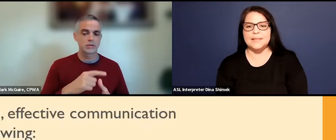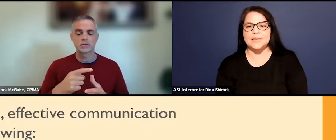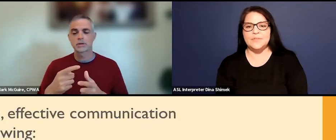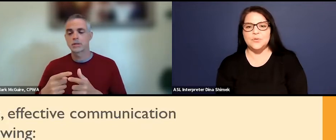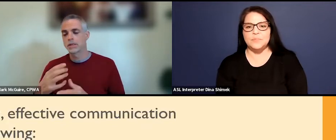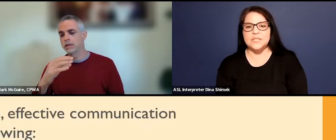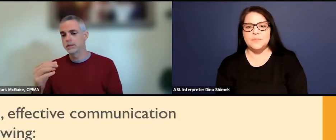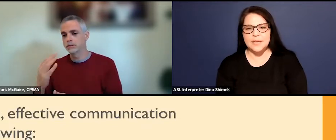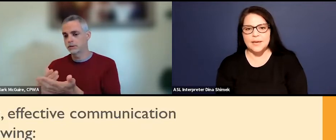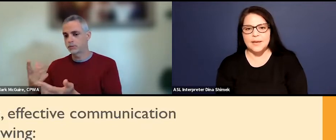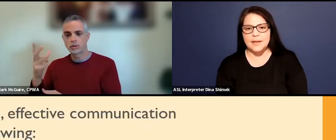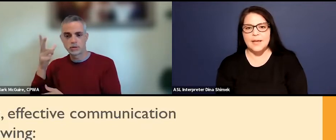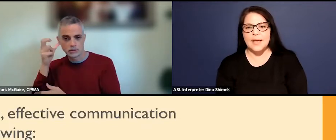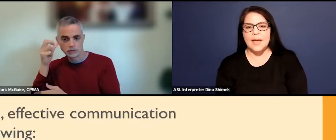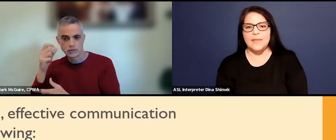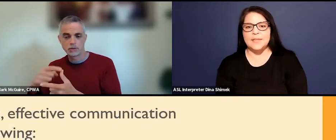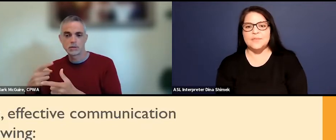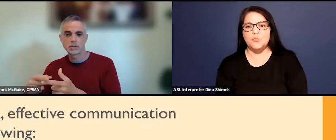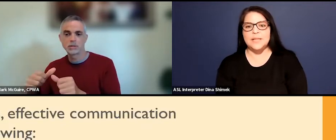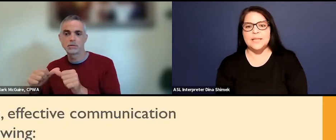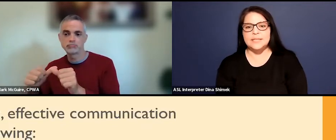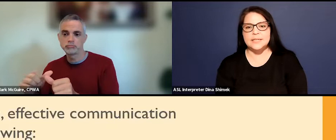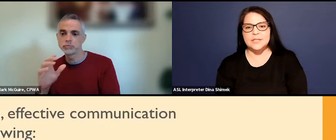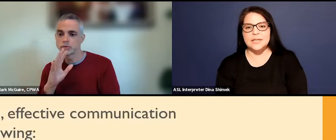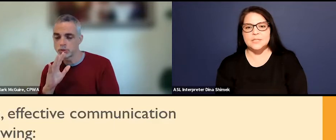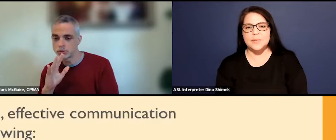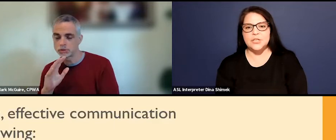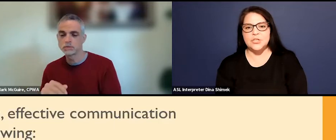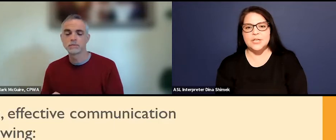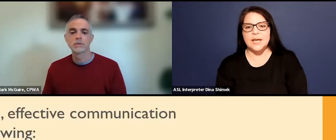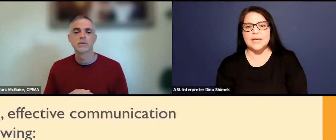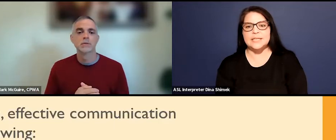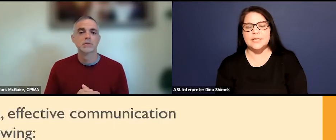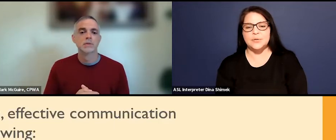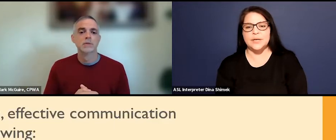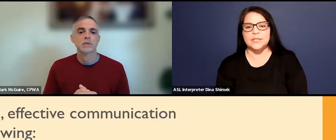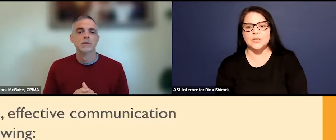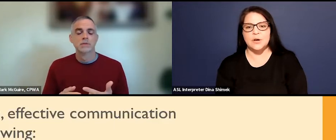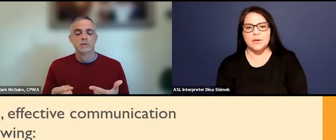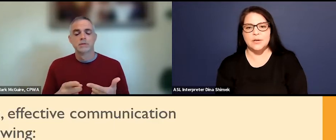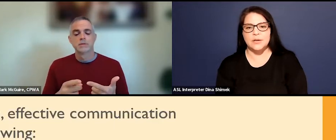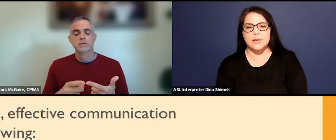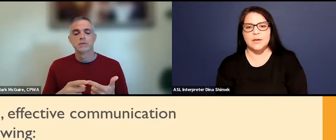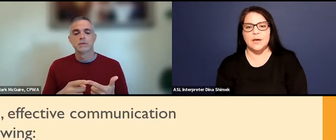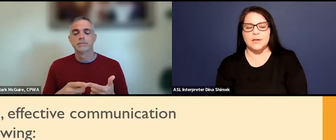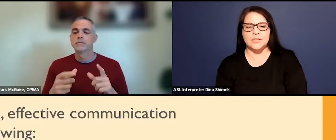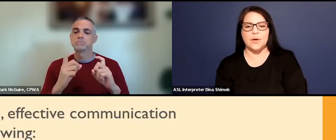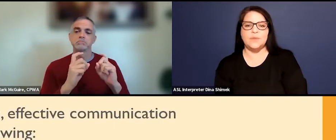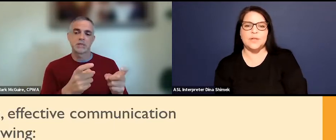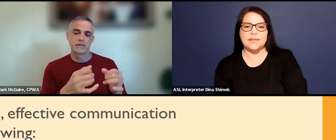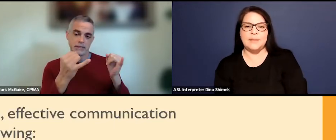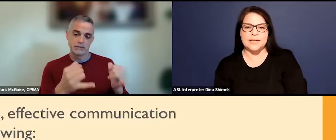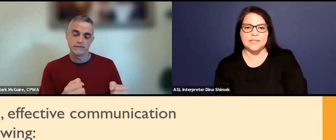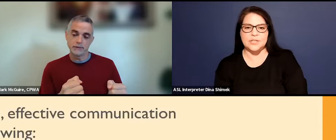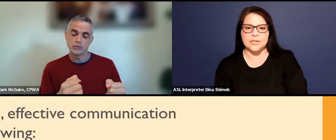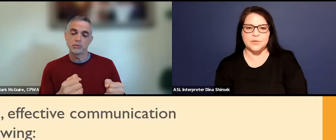meaning that the individual will be speaking and then someone will be listening to that speech and continuing to talk to go ahead and